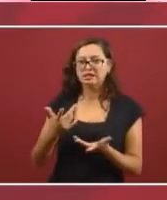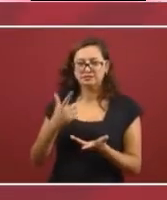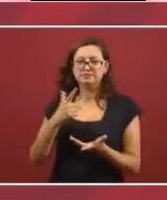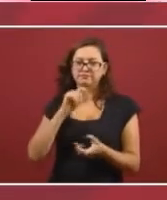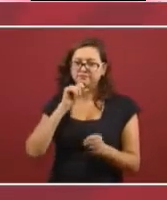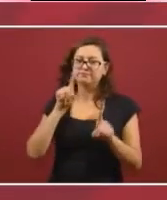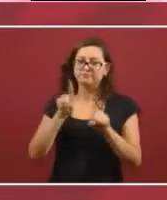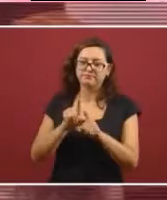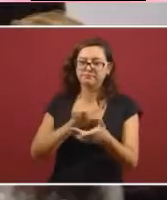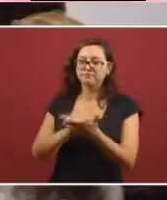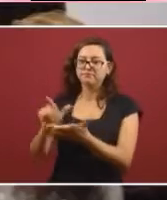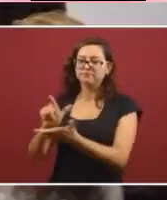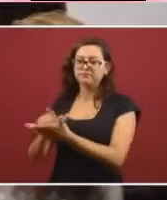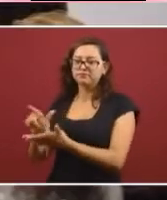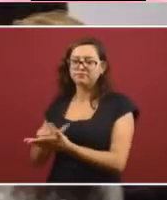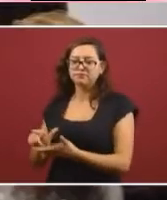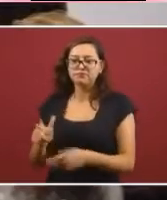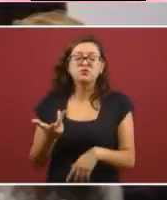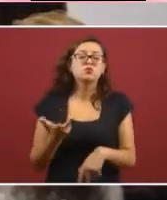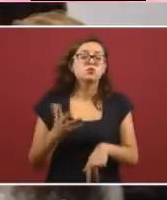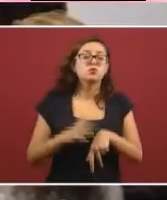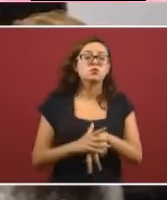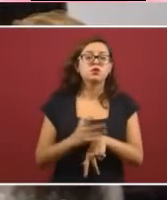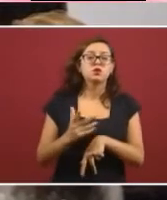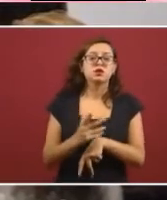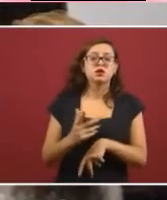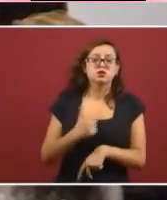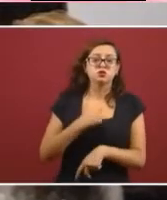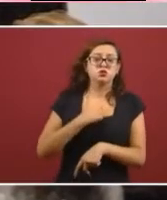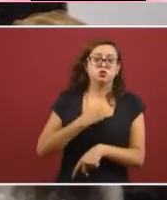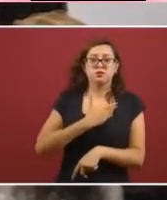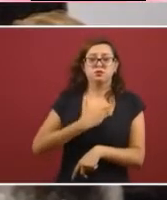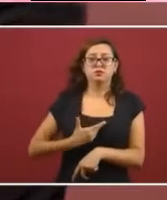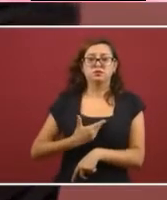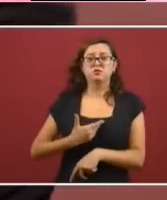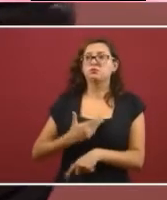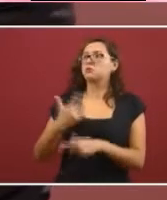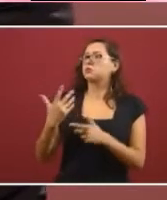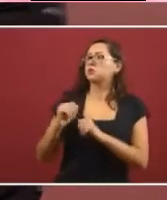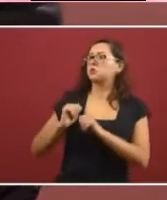Otherwise, what am I going to do? Sit up here talking that there's no corruption?